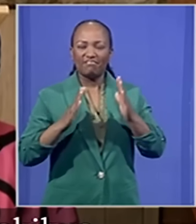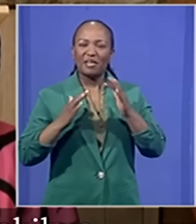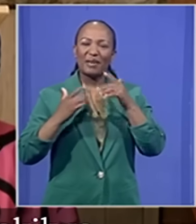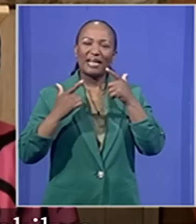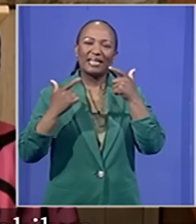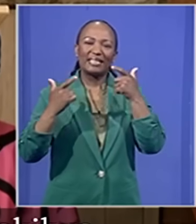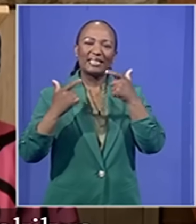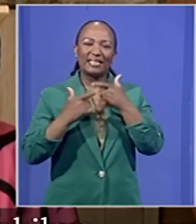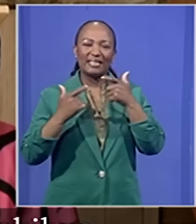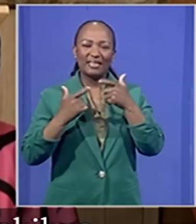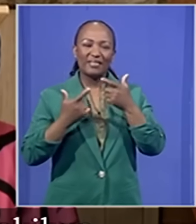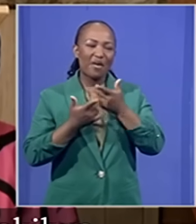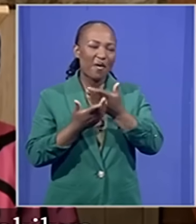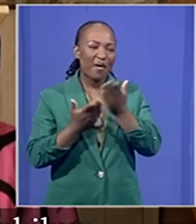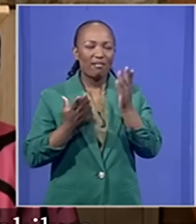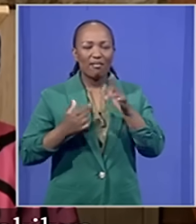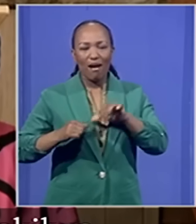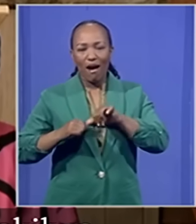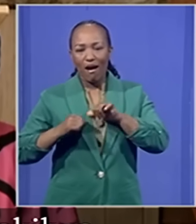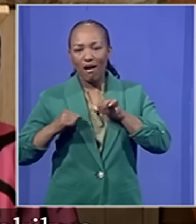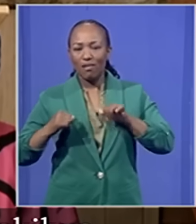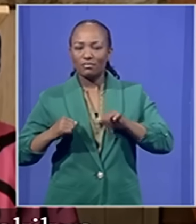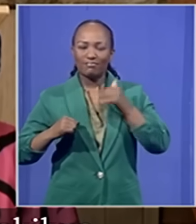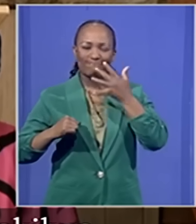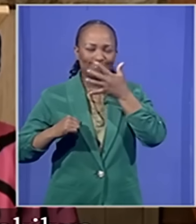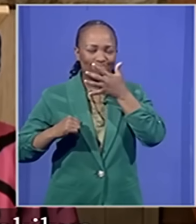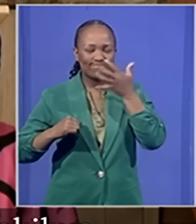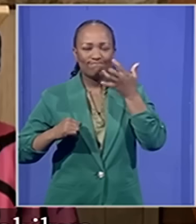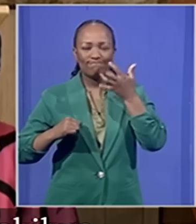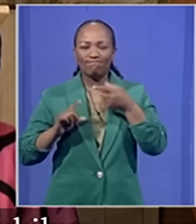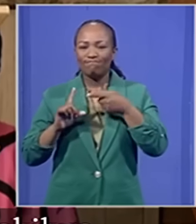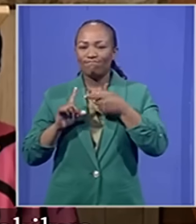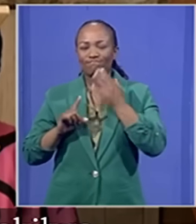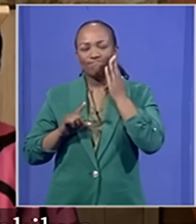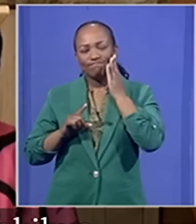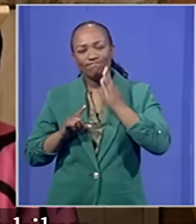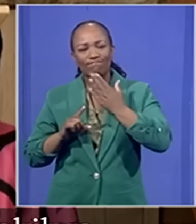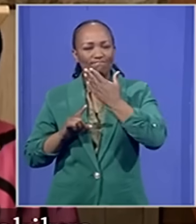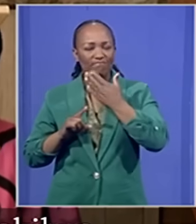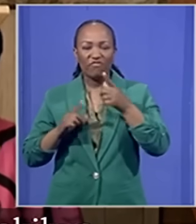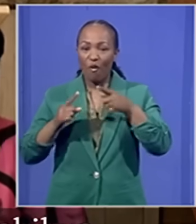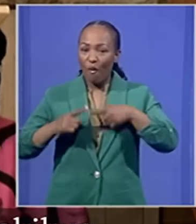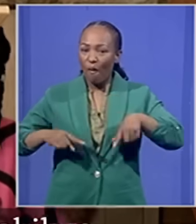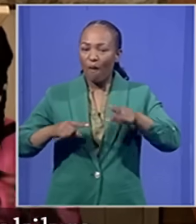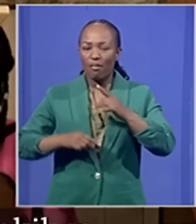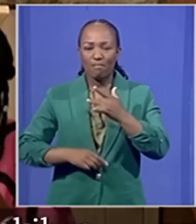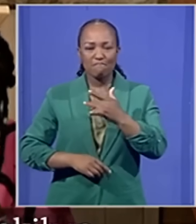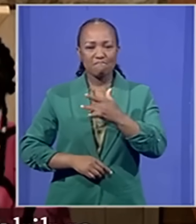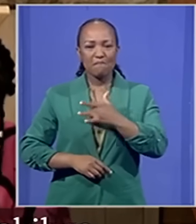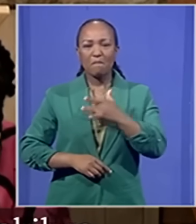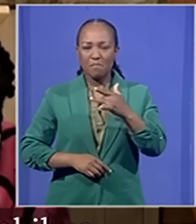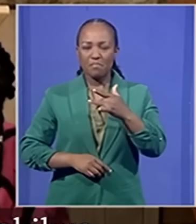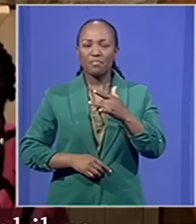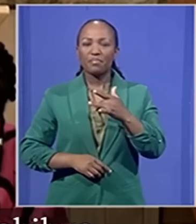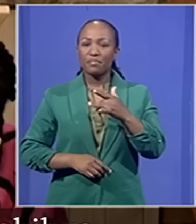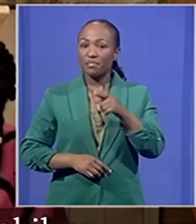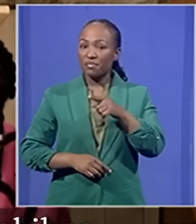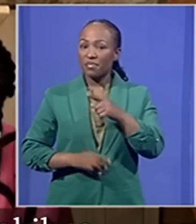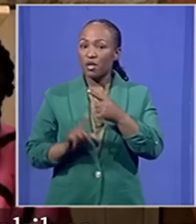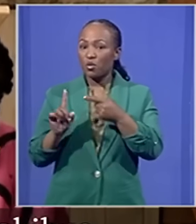warmed every heart, and your generosity that touched us all. You always